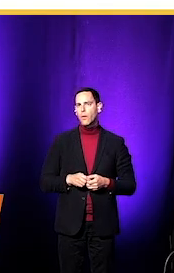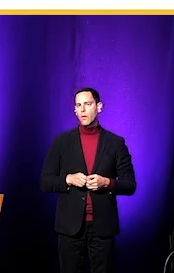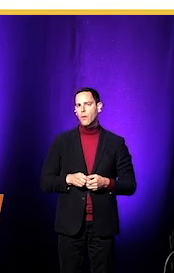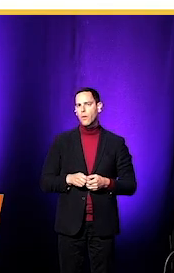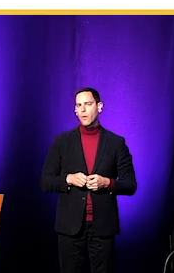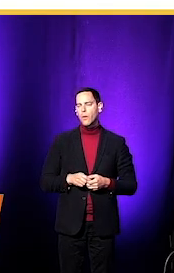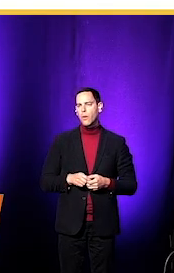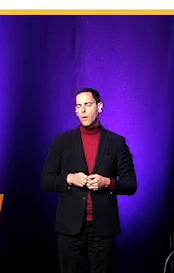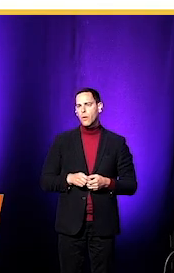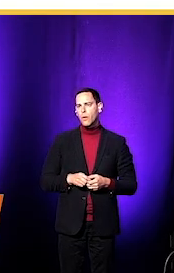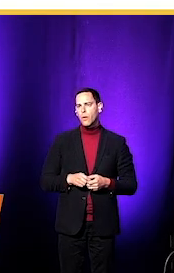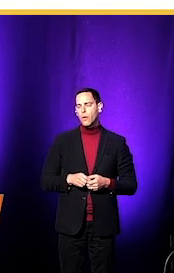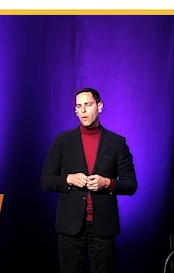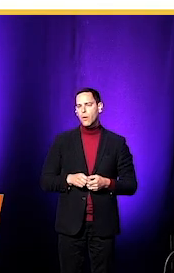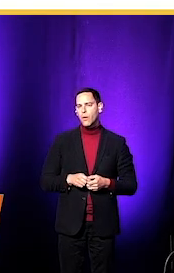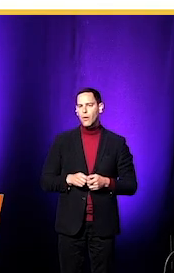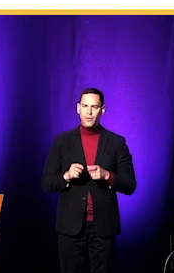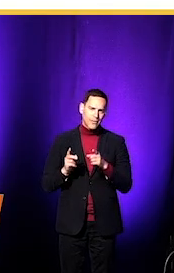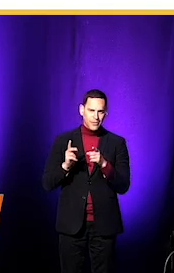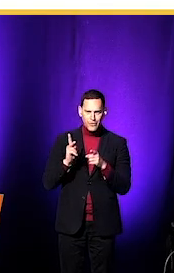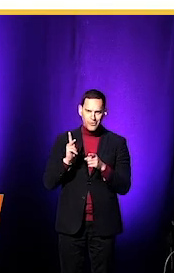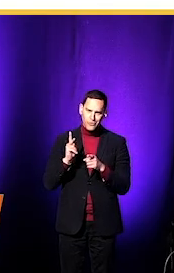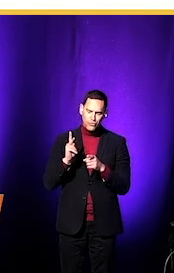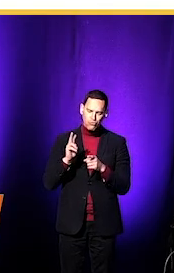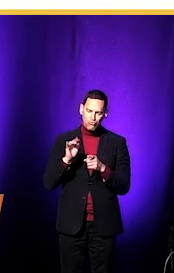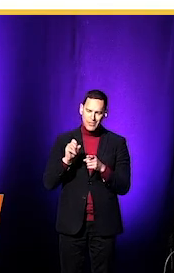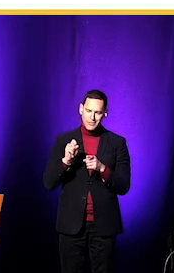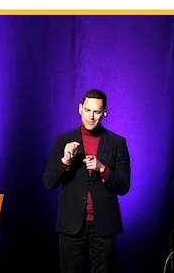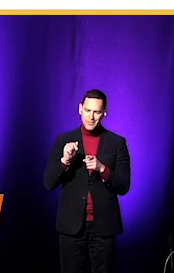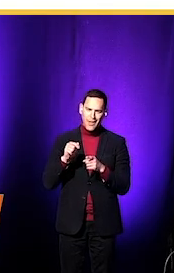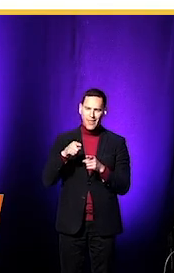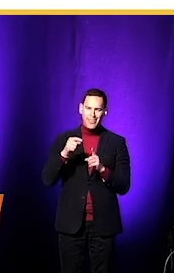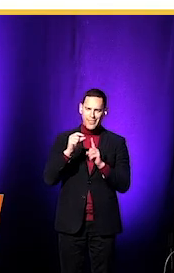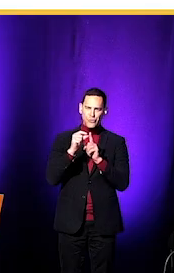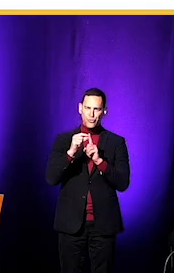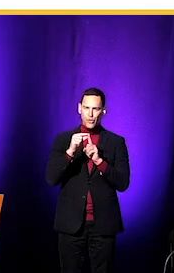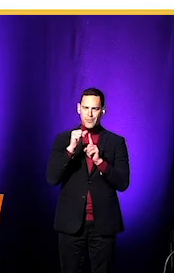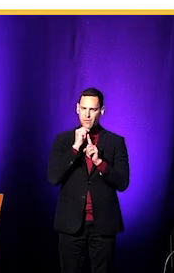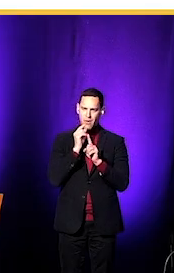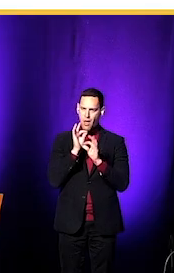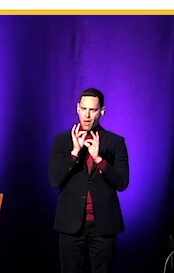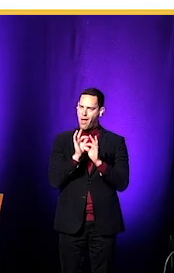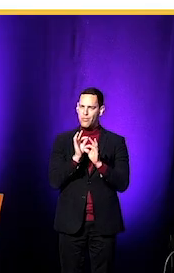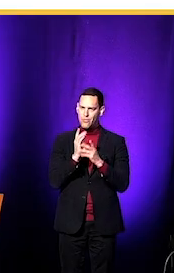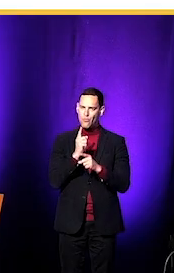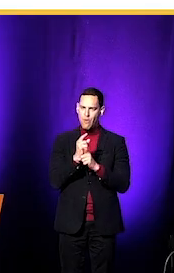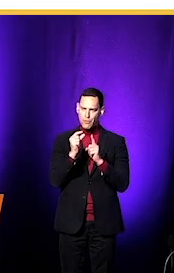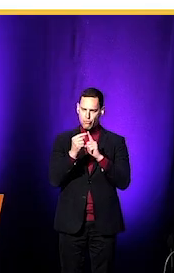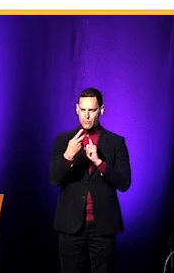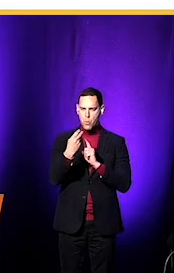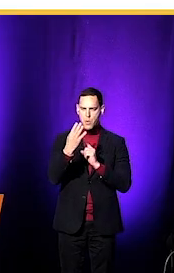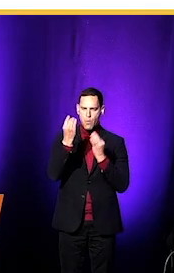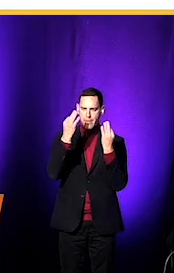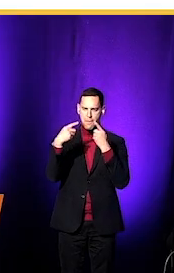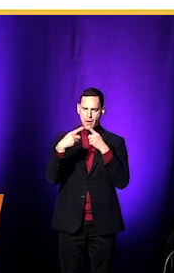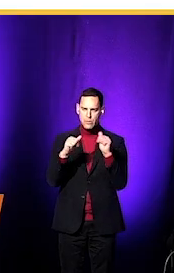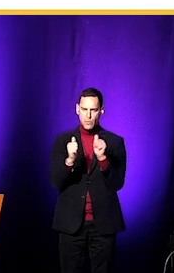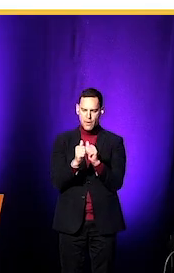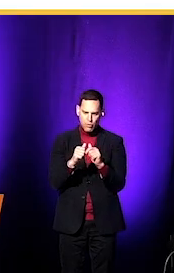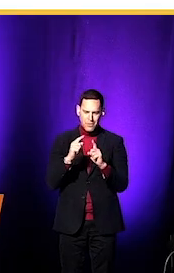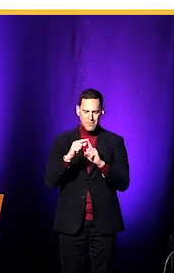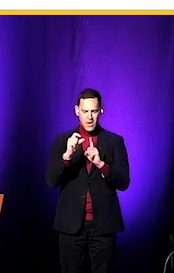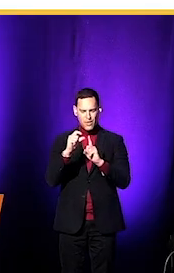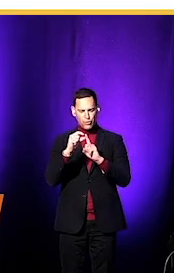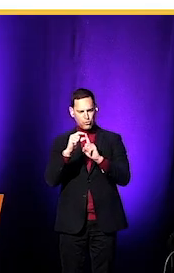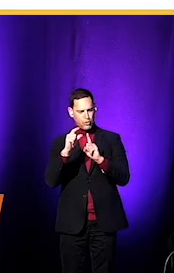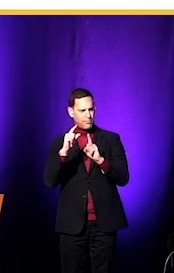and Krista, I don't like this. The term doesn't capture it, so we're going to think about it. But